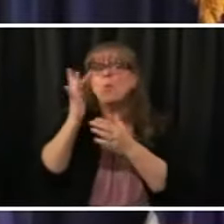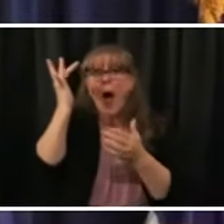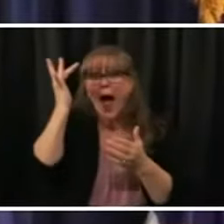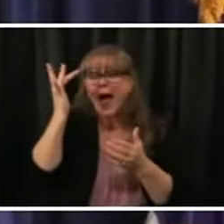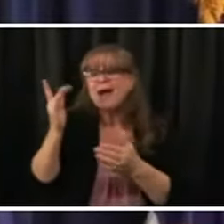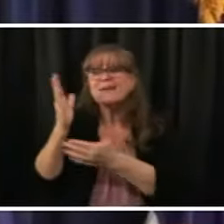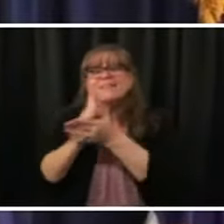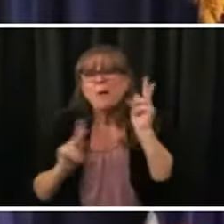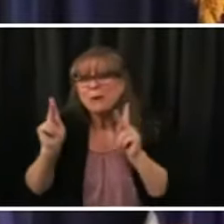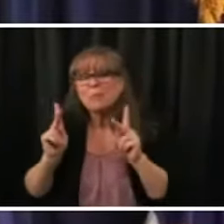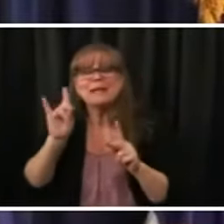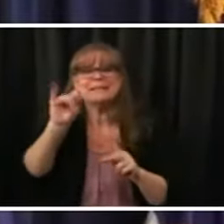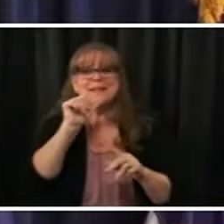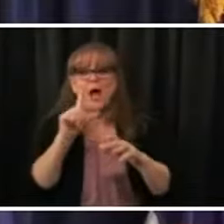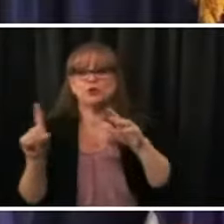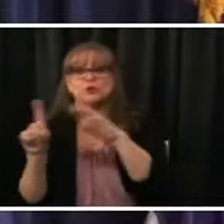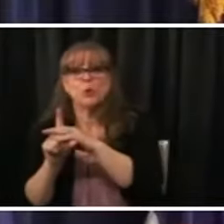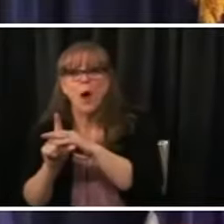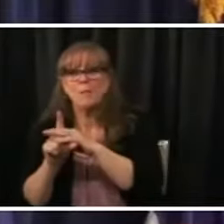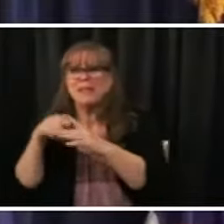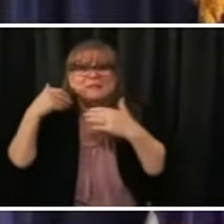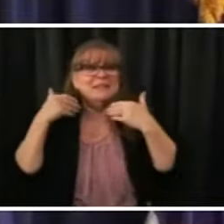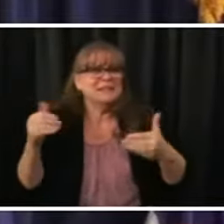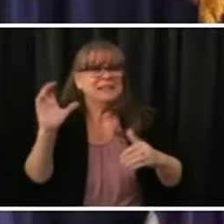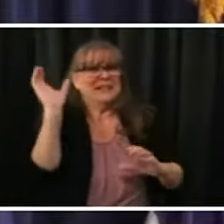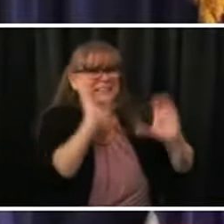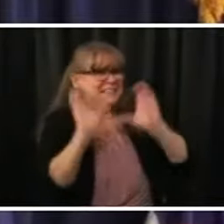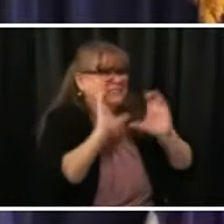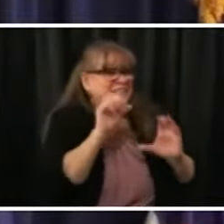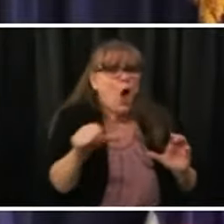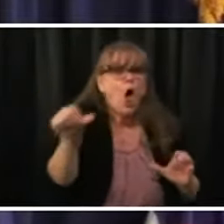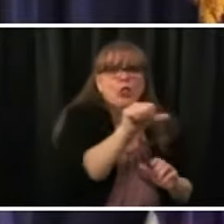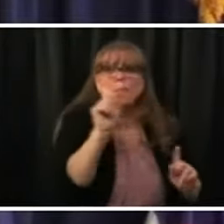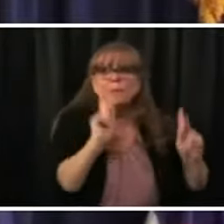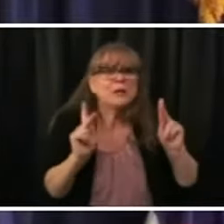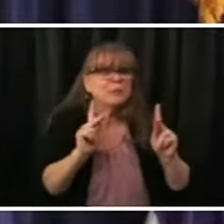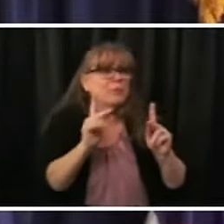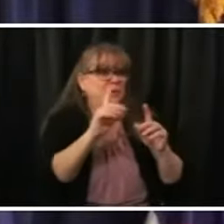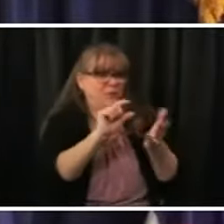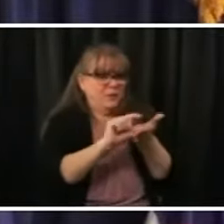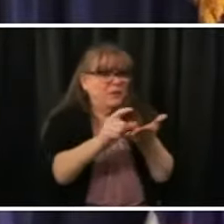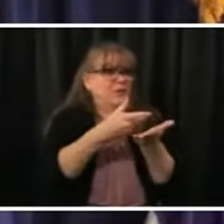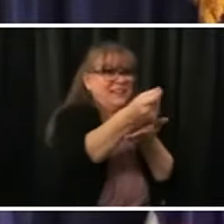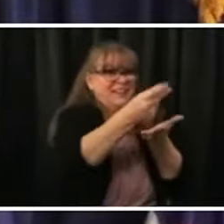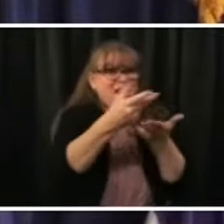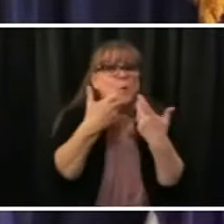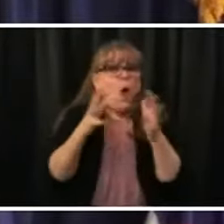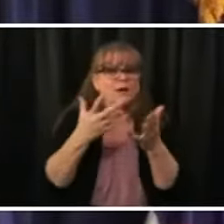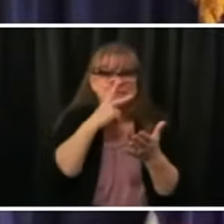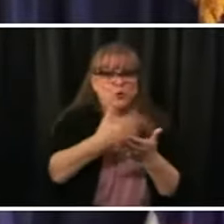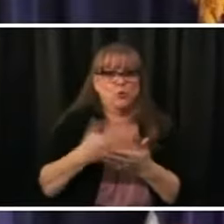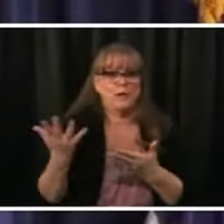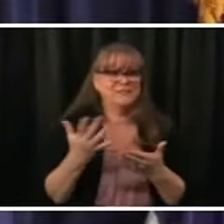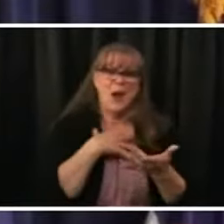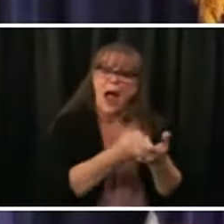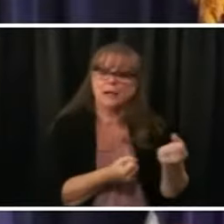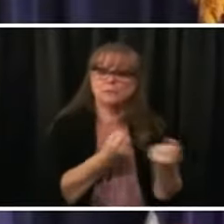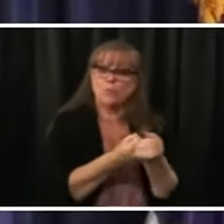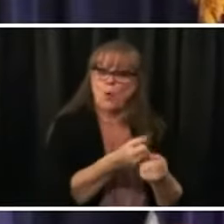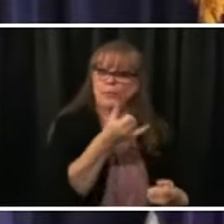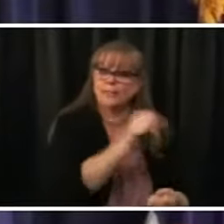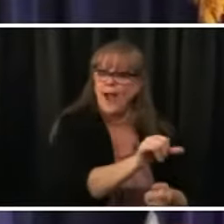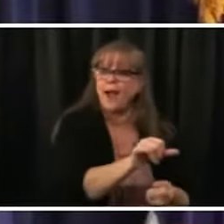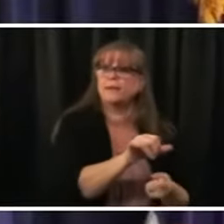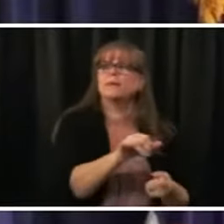had expected. There were 200 extra doses. And I support, the state supports all extraordinary efforts to make sure that